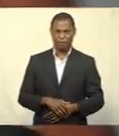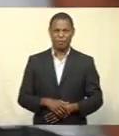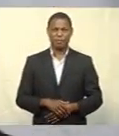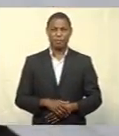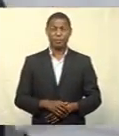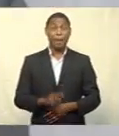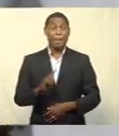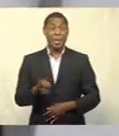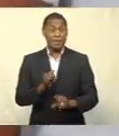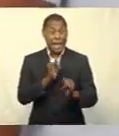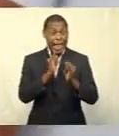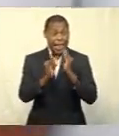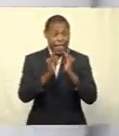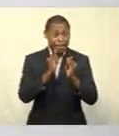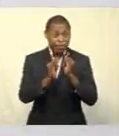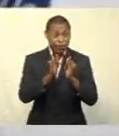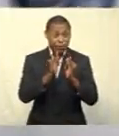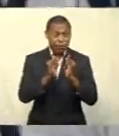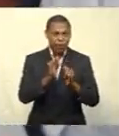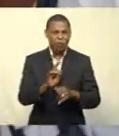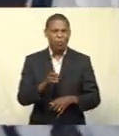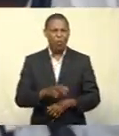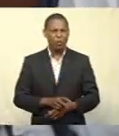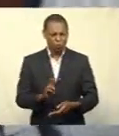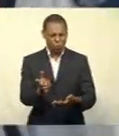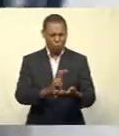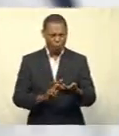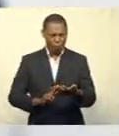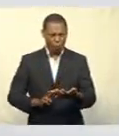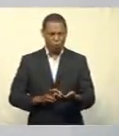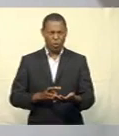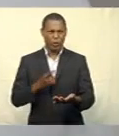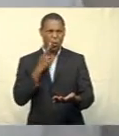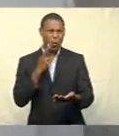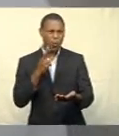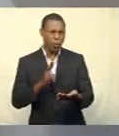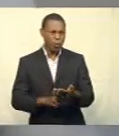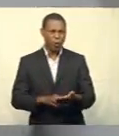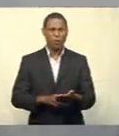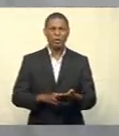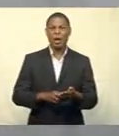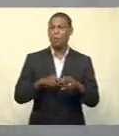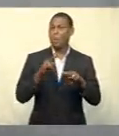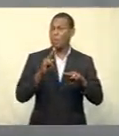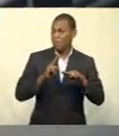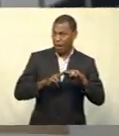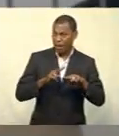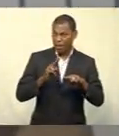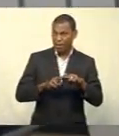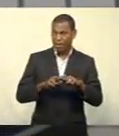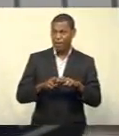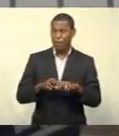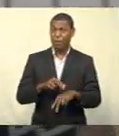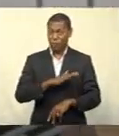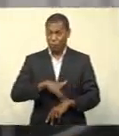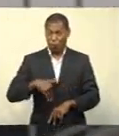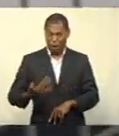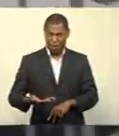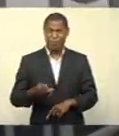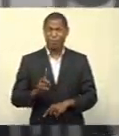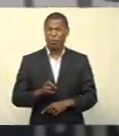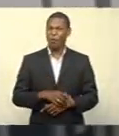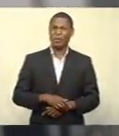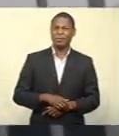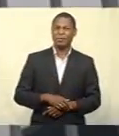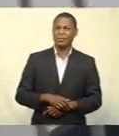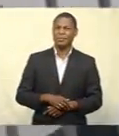caution interview, the police read a statement to the accused from the father of the deceased, Christopher Downs. It was heard that Lusaka sent him photos